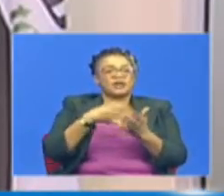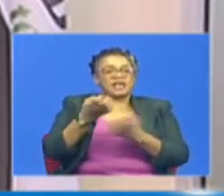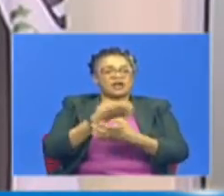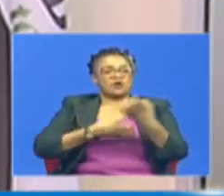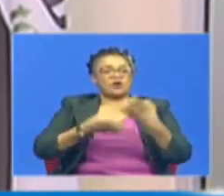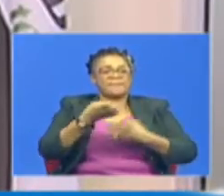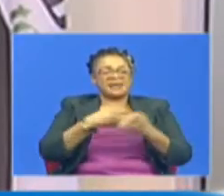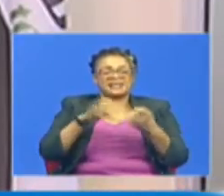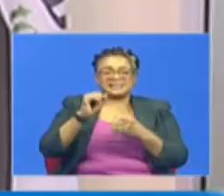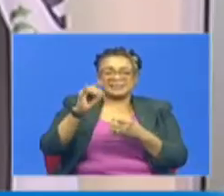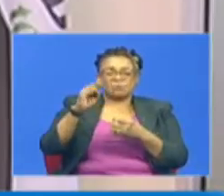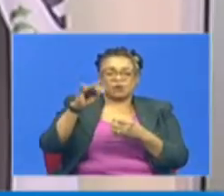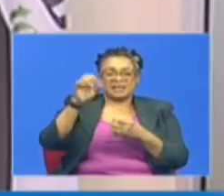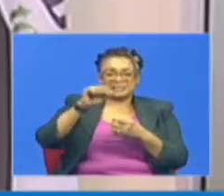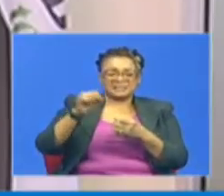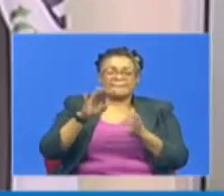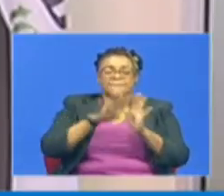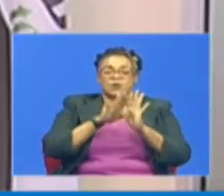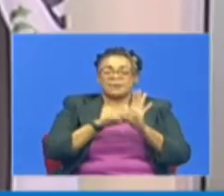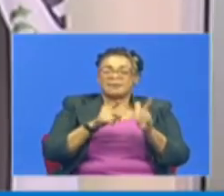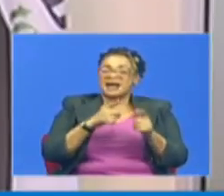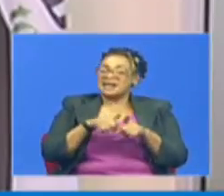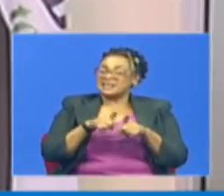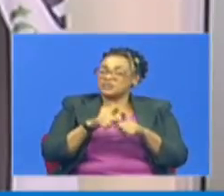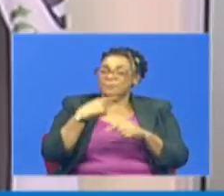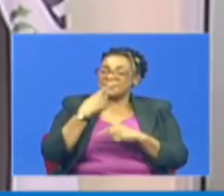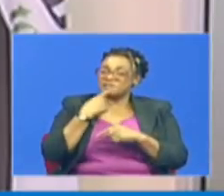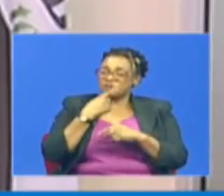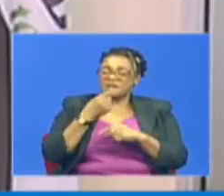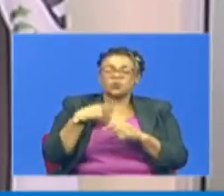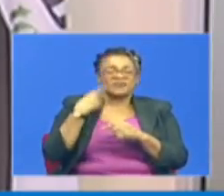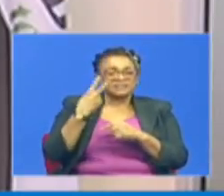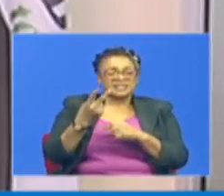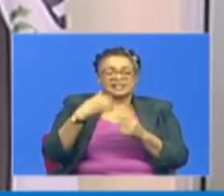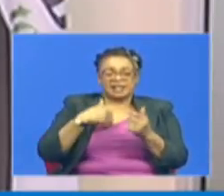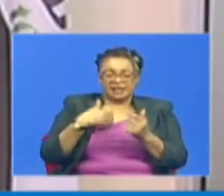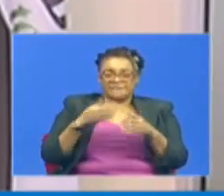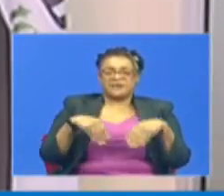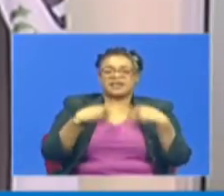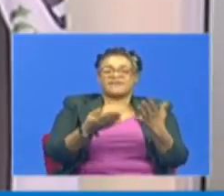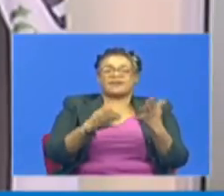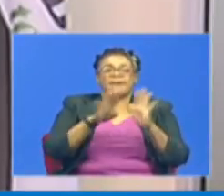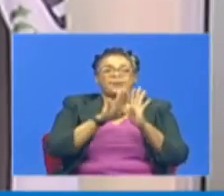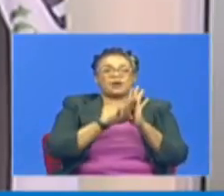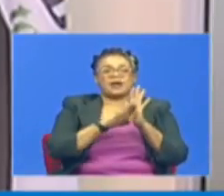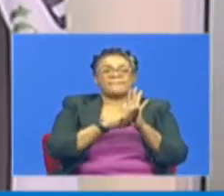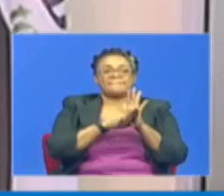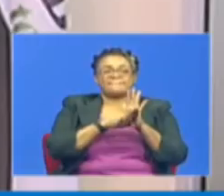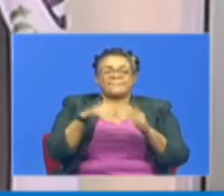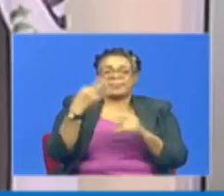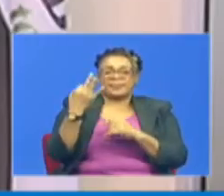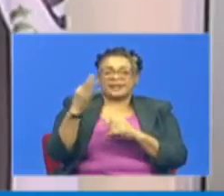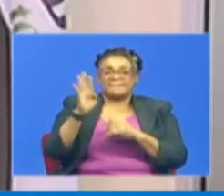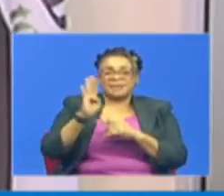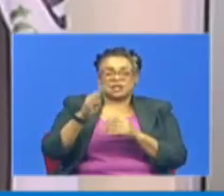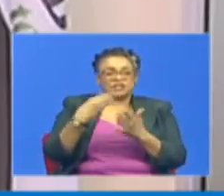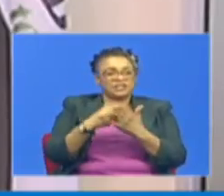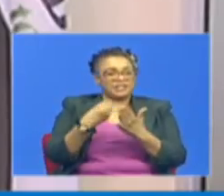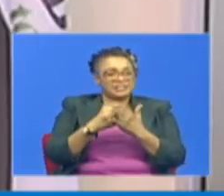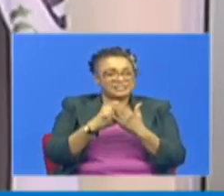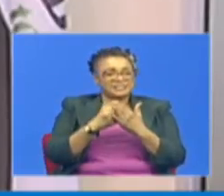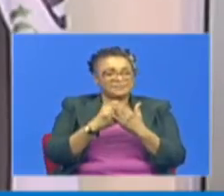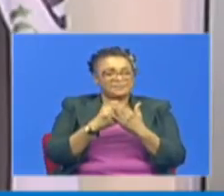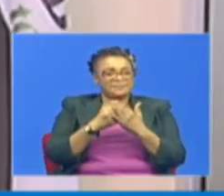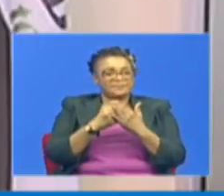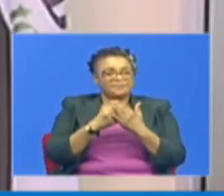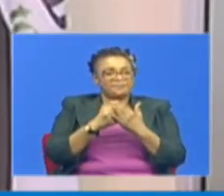stimulus program, as you mentioned. We have seen they have given that program to a tune of 3 billion shillings. In